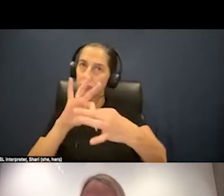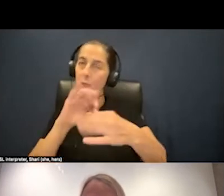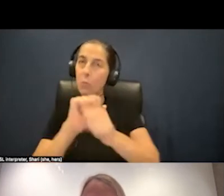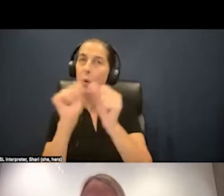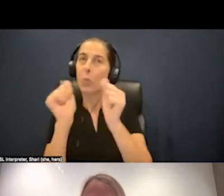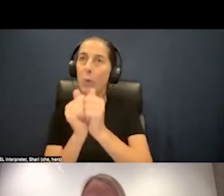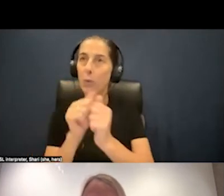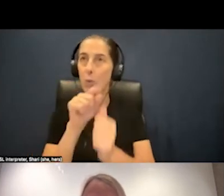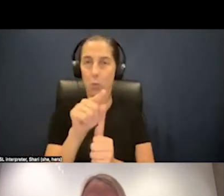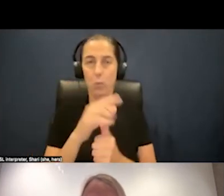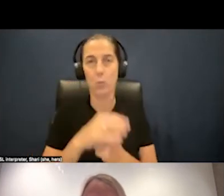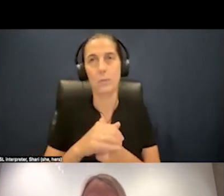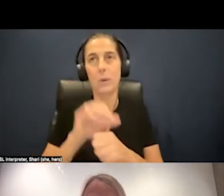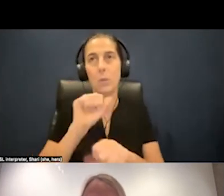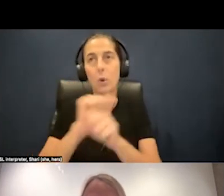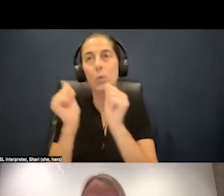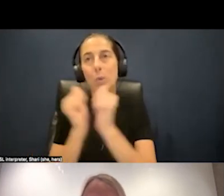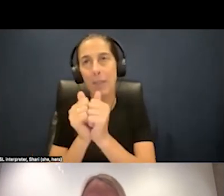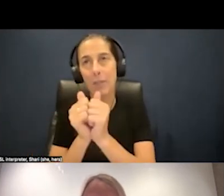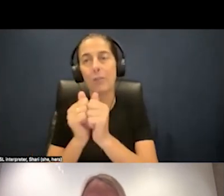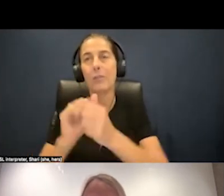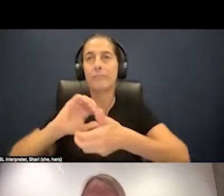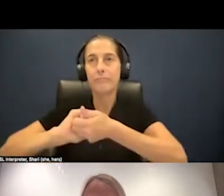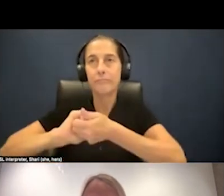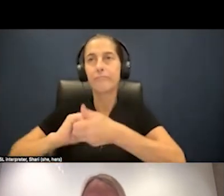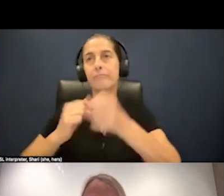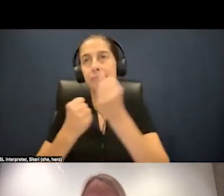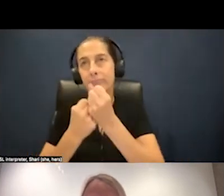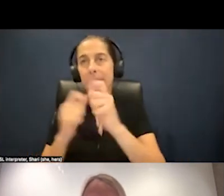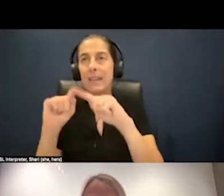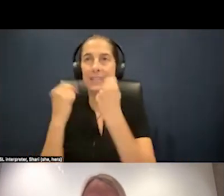were talking about, it is very